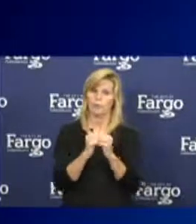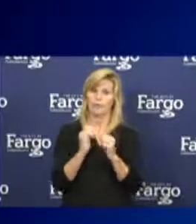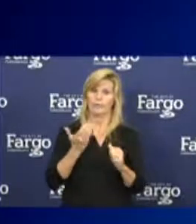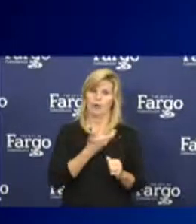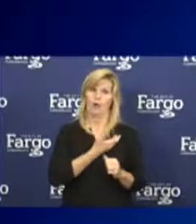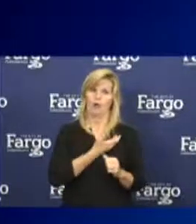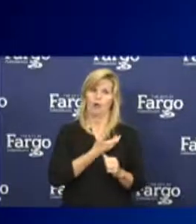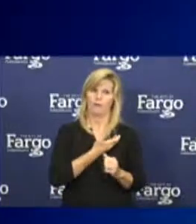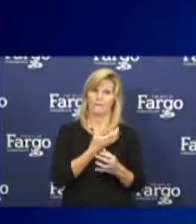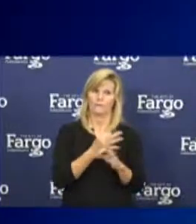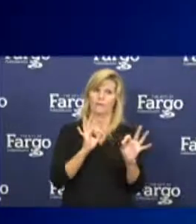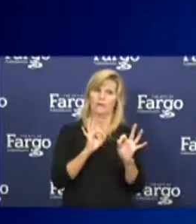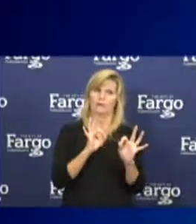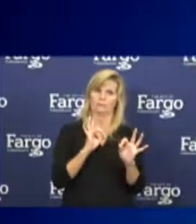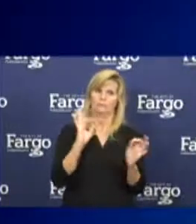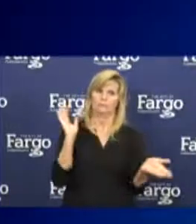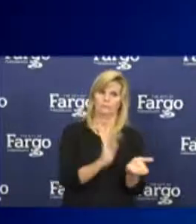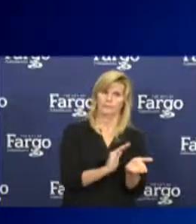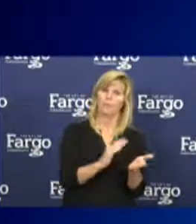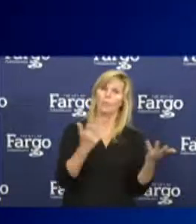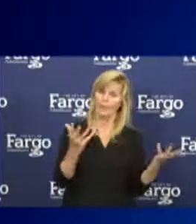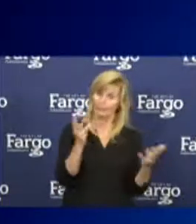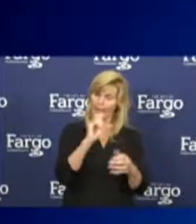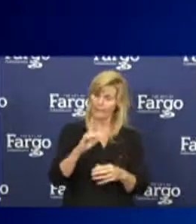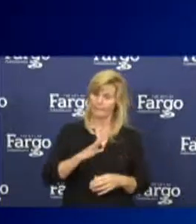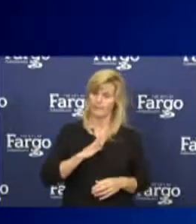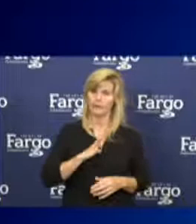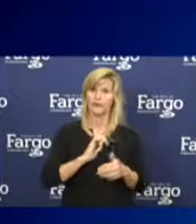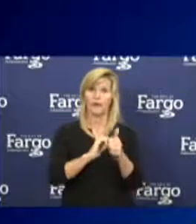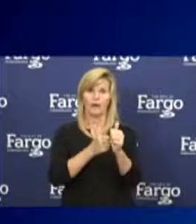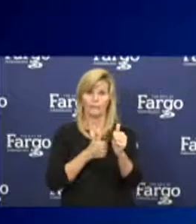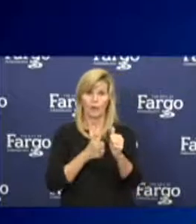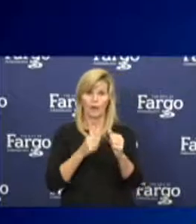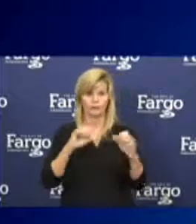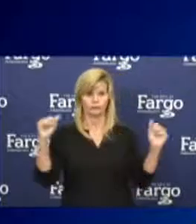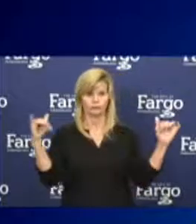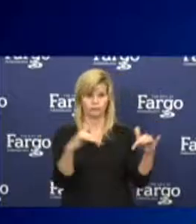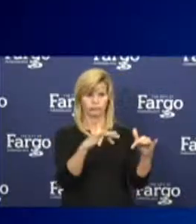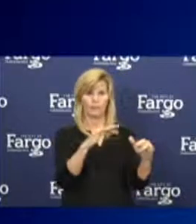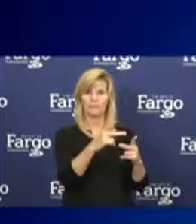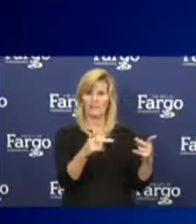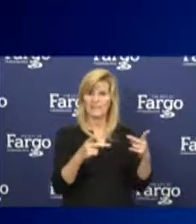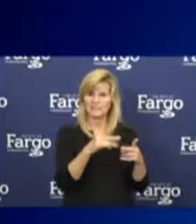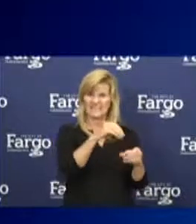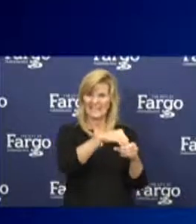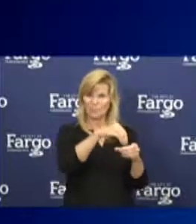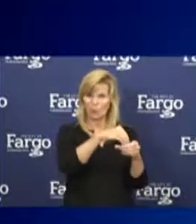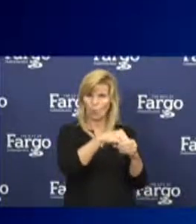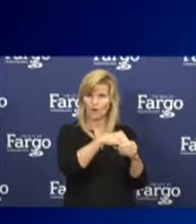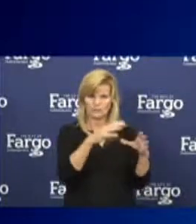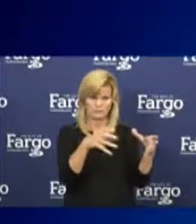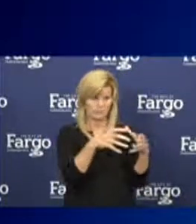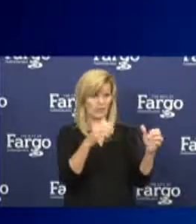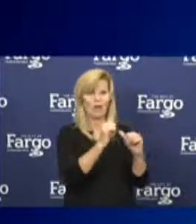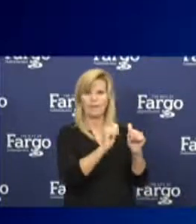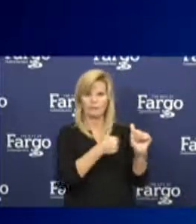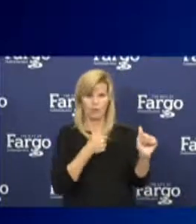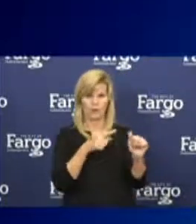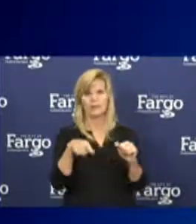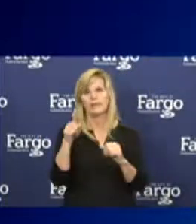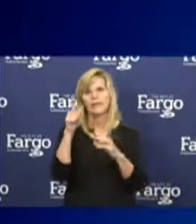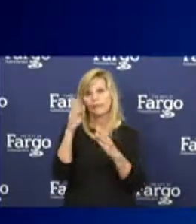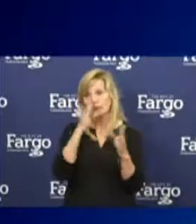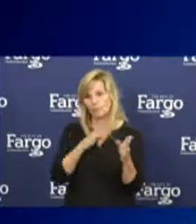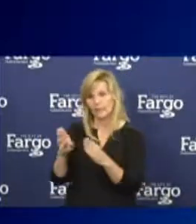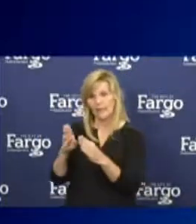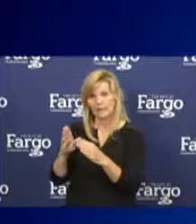not impinged. Well, we should do our best to avoid crowded places indoors, if at all possible. If we're planning social